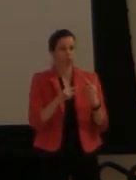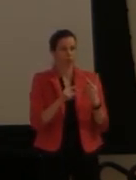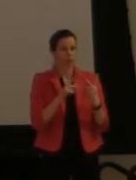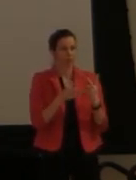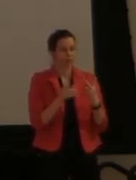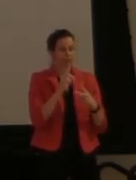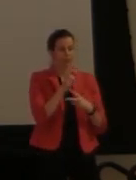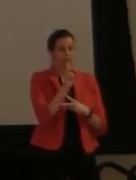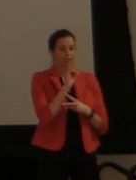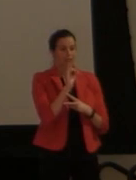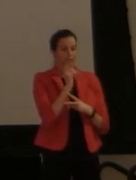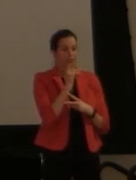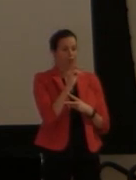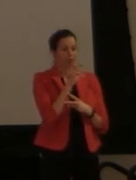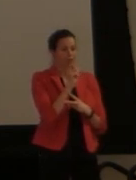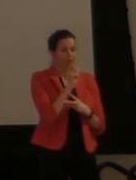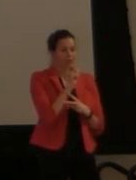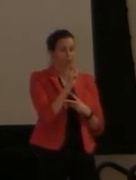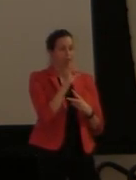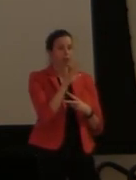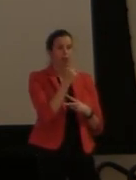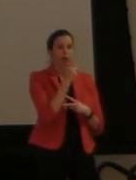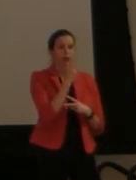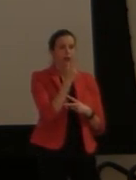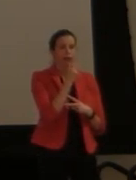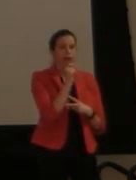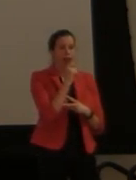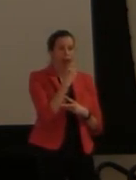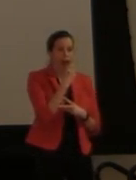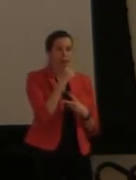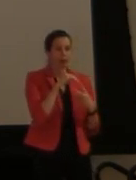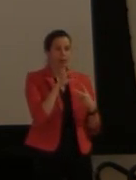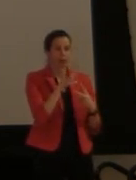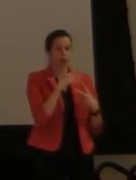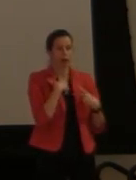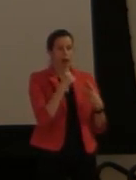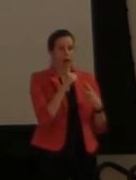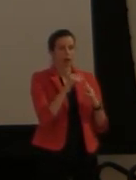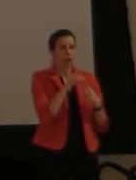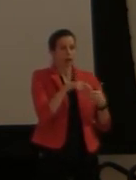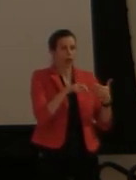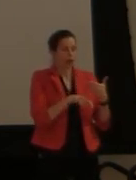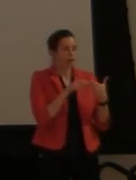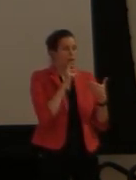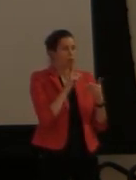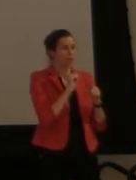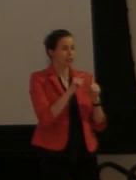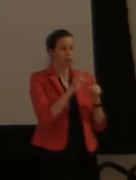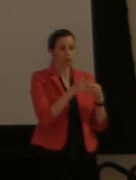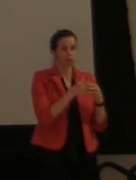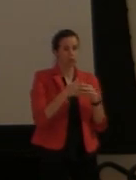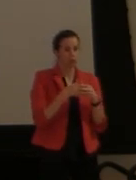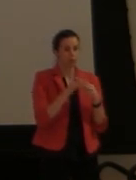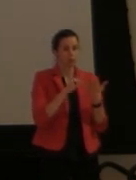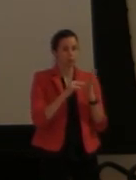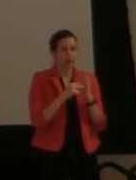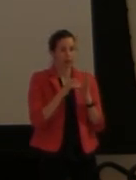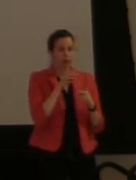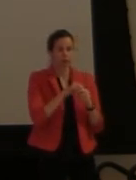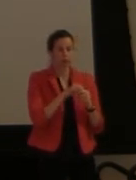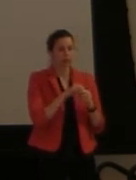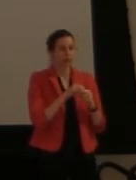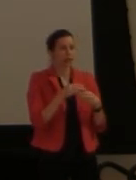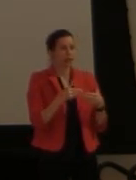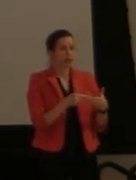disparities, we're talking about gaps in health outcomes across population groups. So this includes things like infant